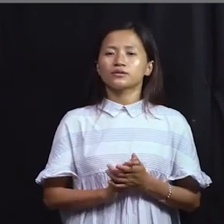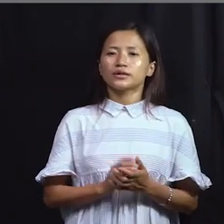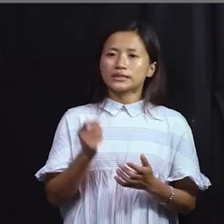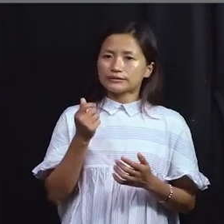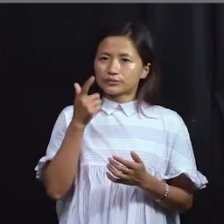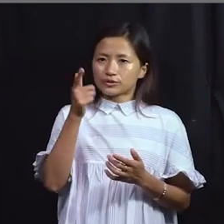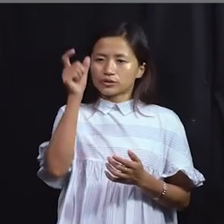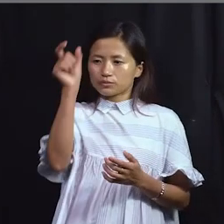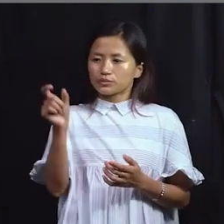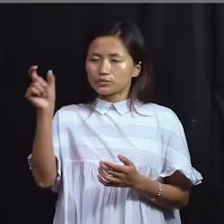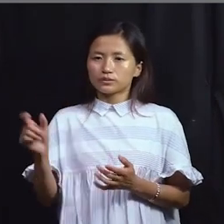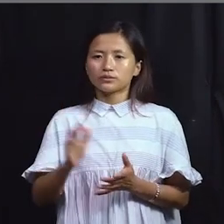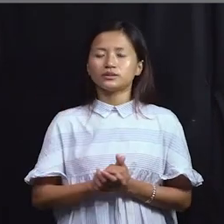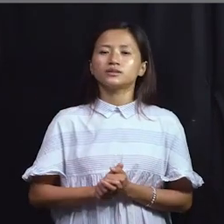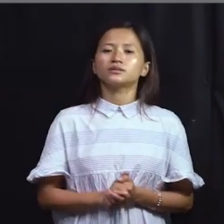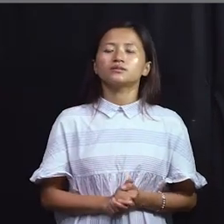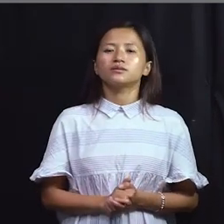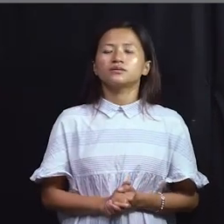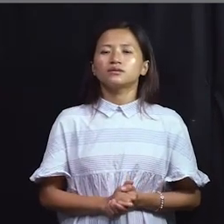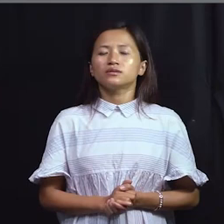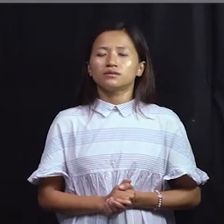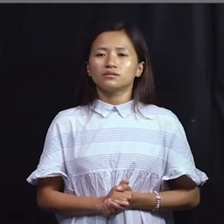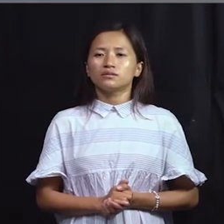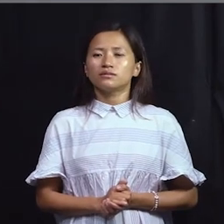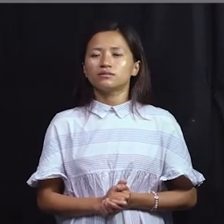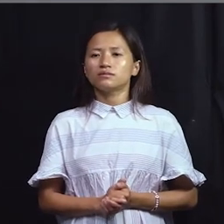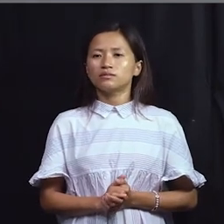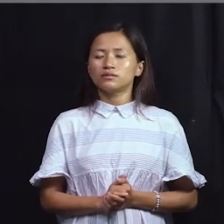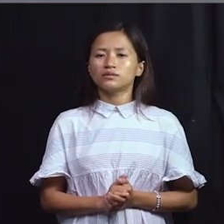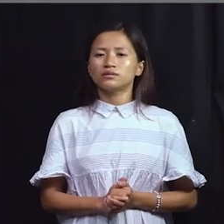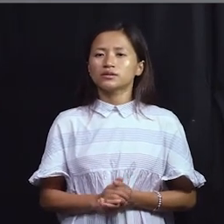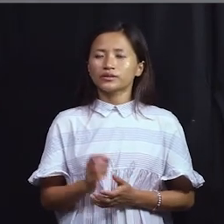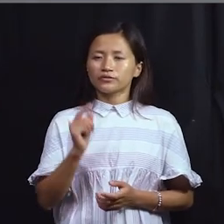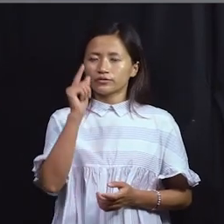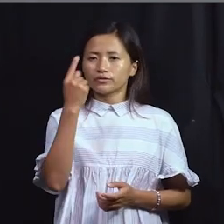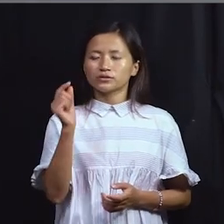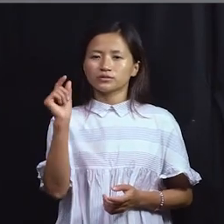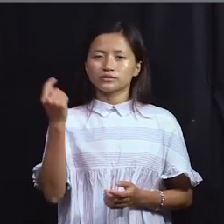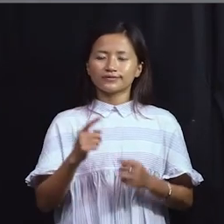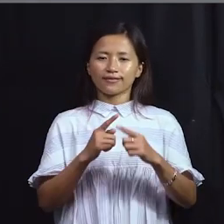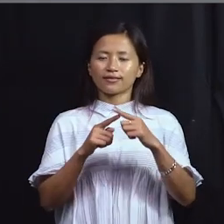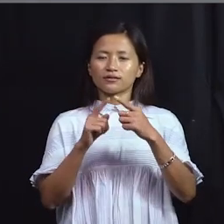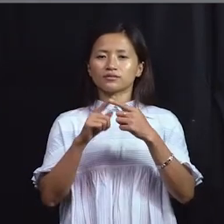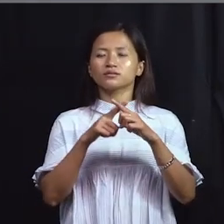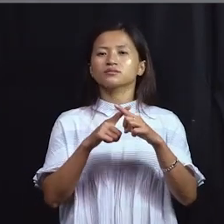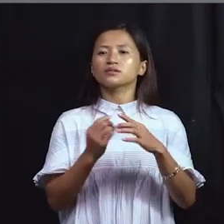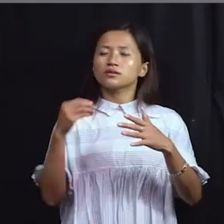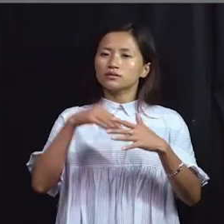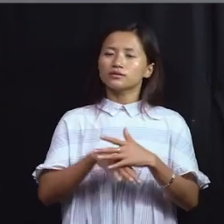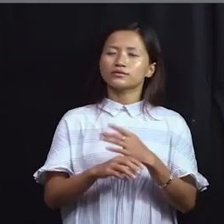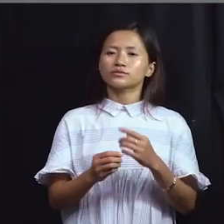primary target of the government is the rich people. So the first thing is they can raise the taxations on the income of the rich